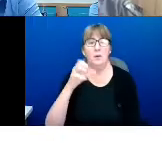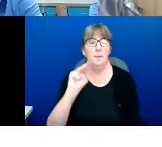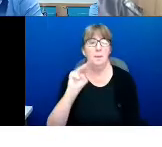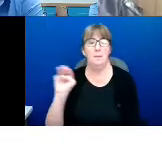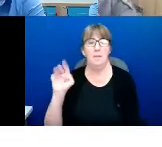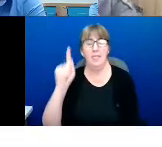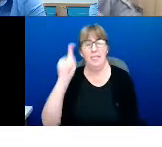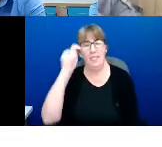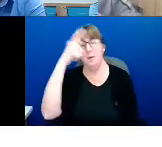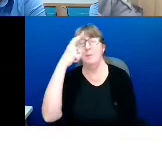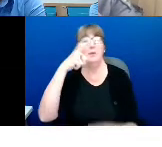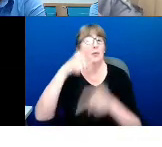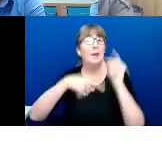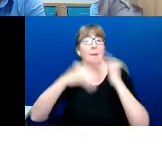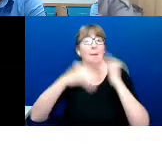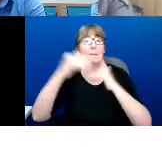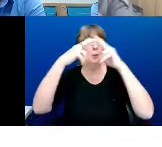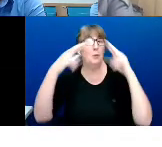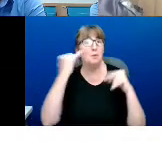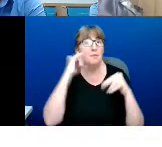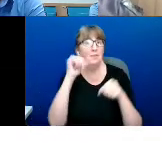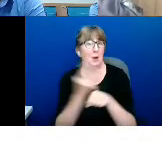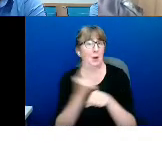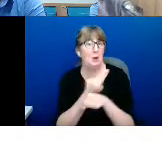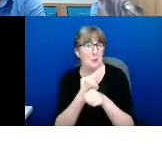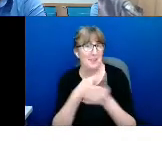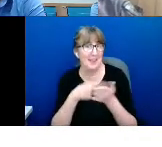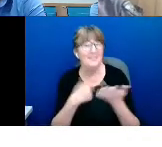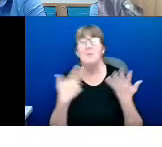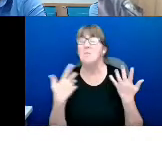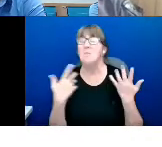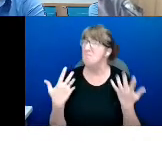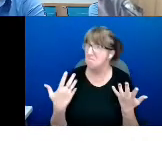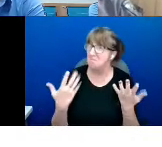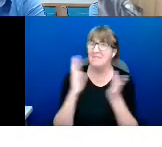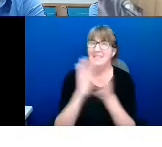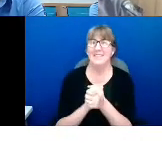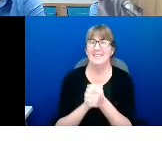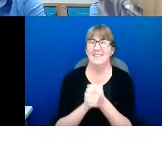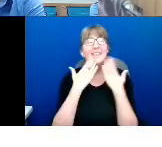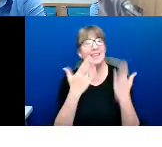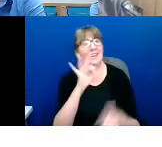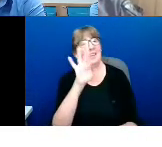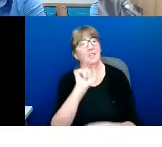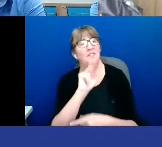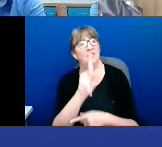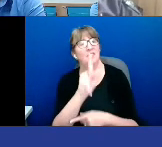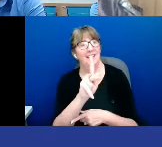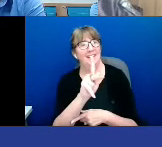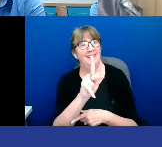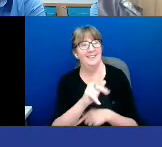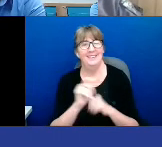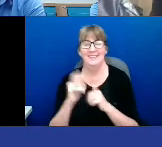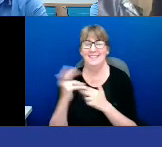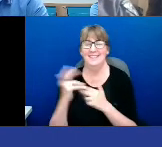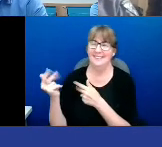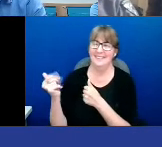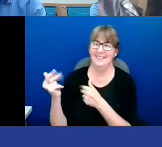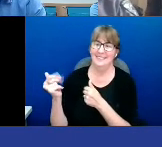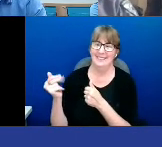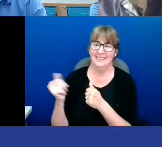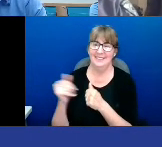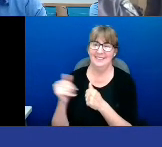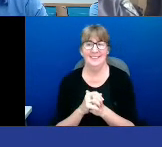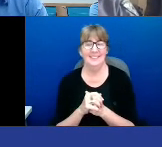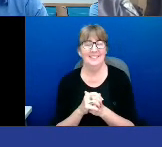without utilizing the Pythagorean theorem. So anyway, thanks, Frank. It was a pleasure